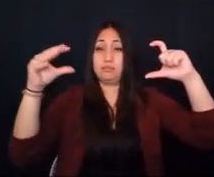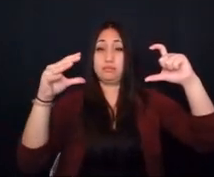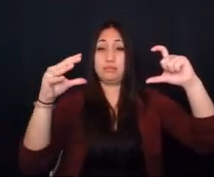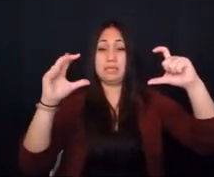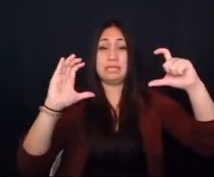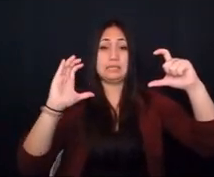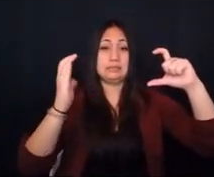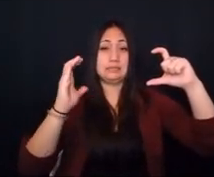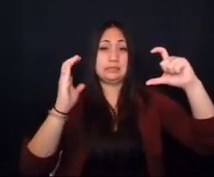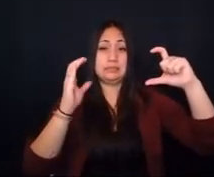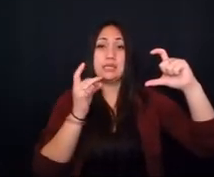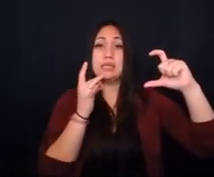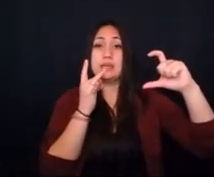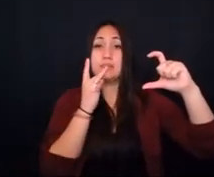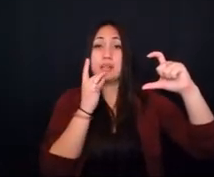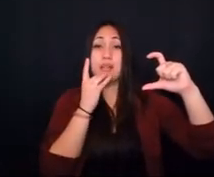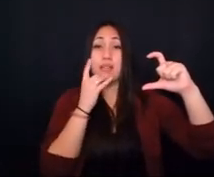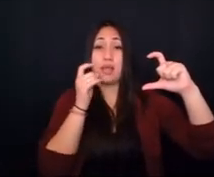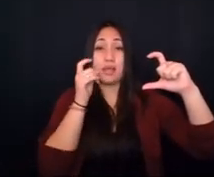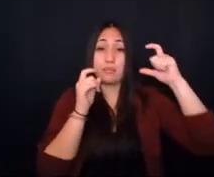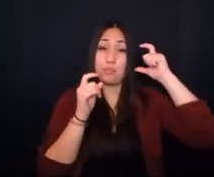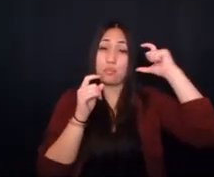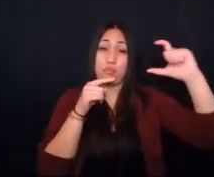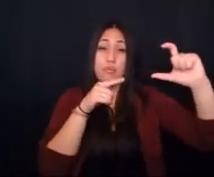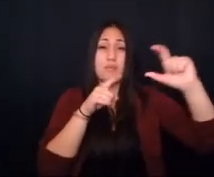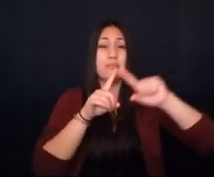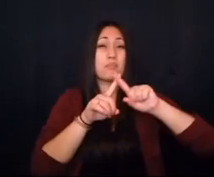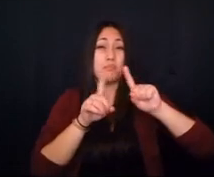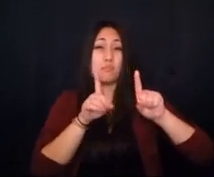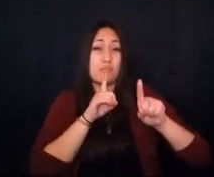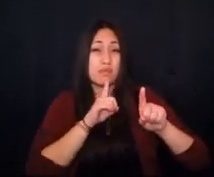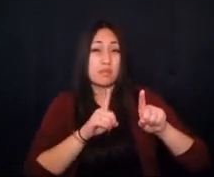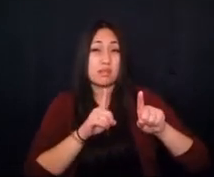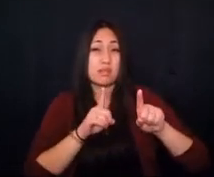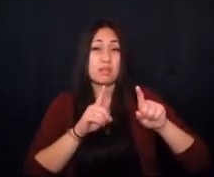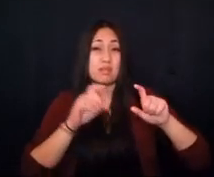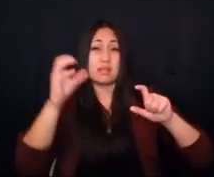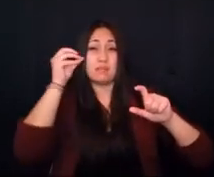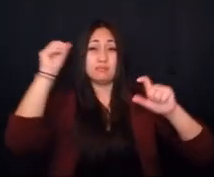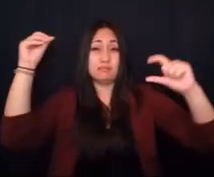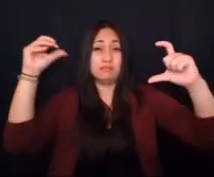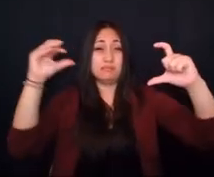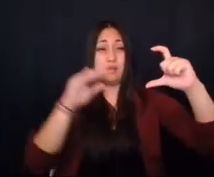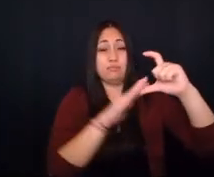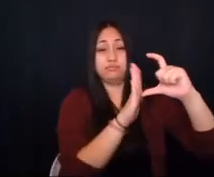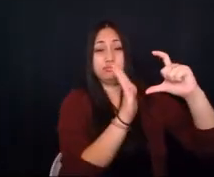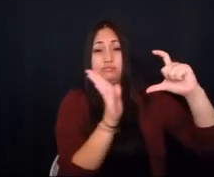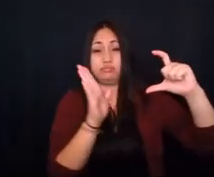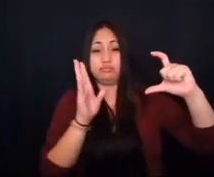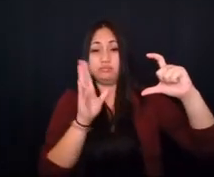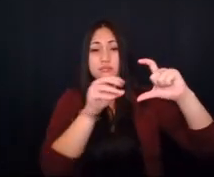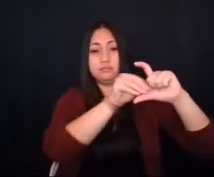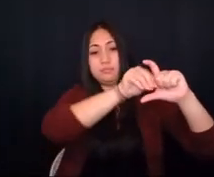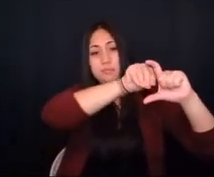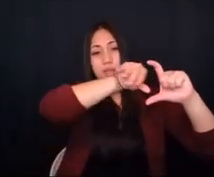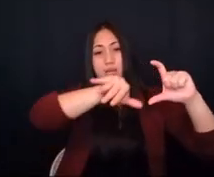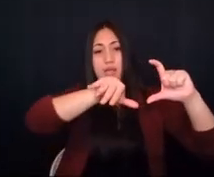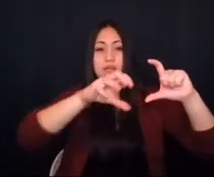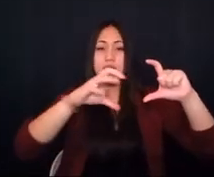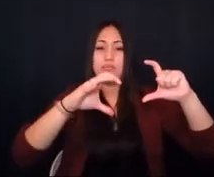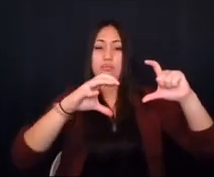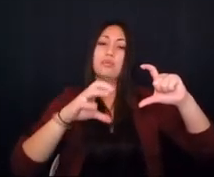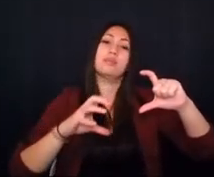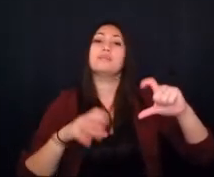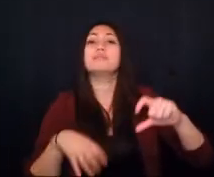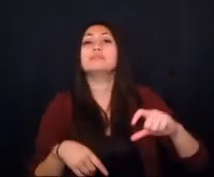like moonlight, but is actually reflected sunlight. When the moon is between the sun and Earth, it's called a new moon. The sun's